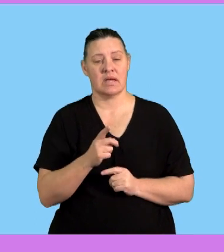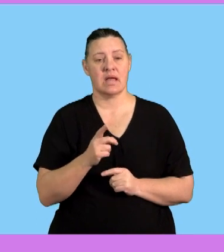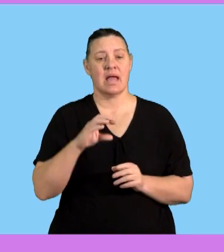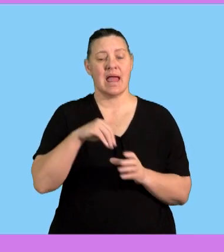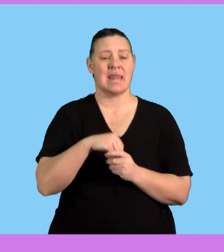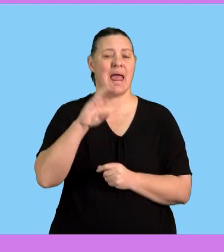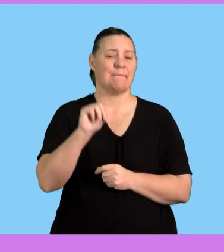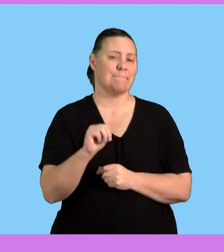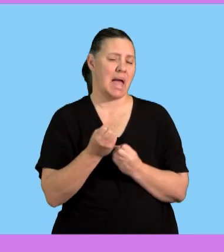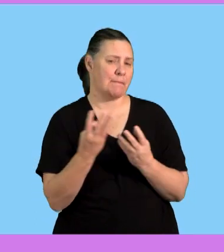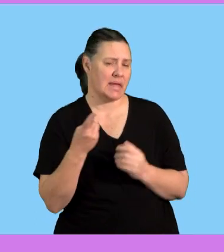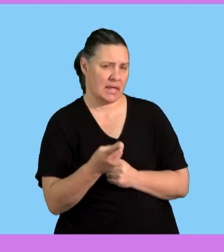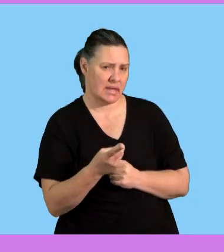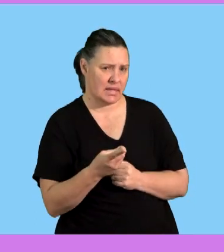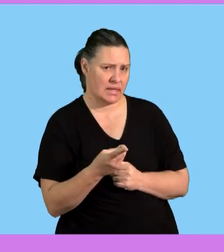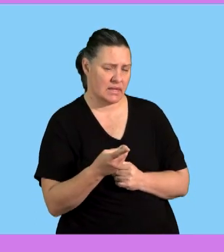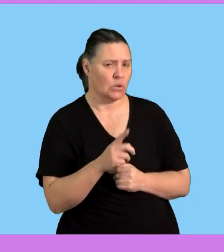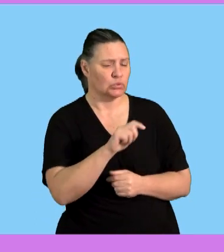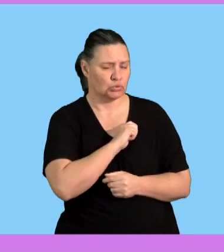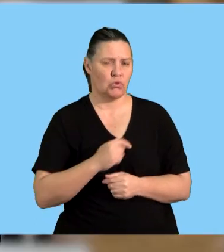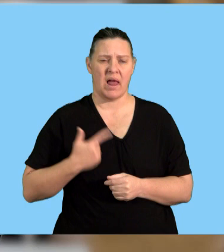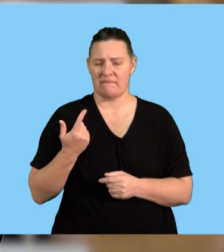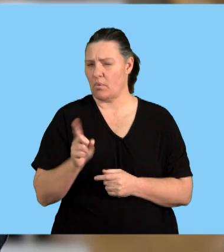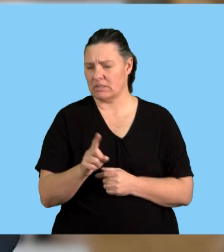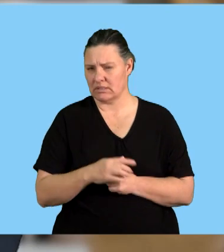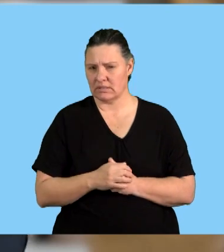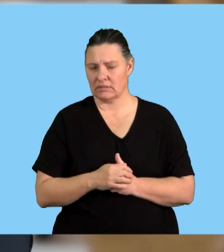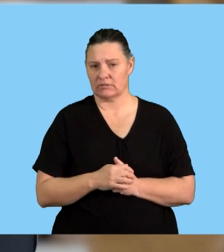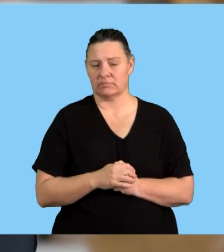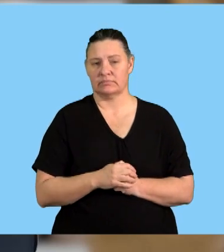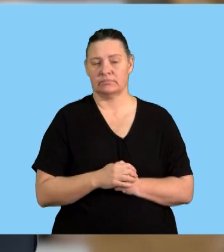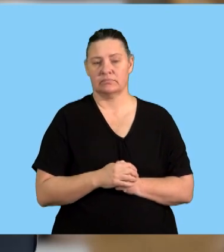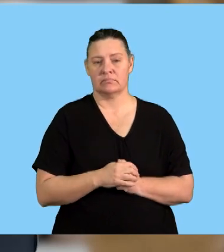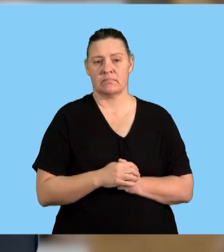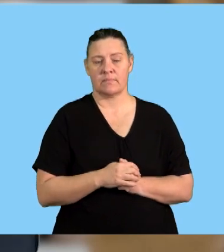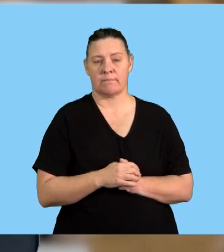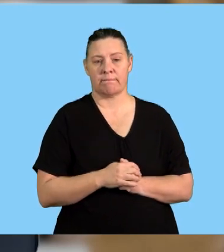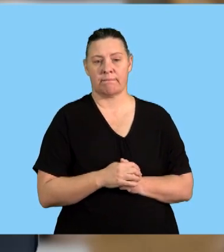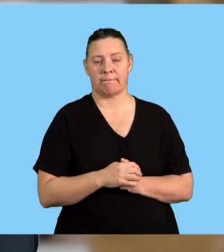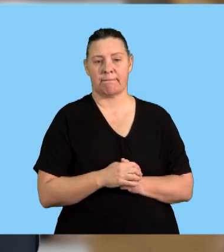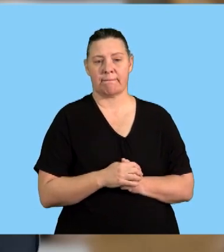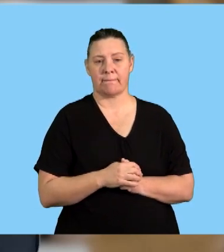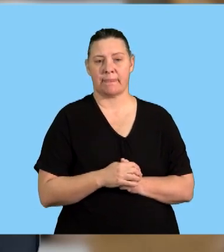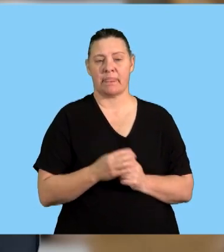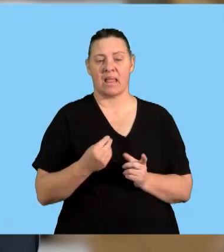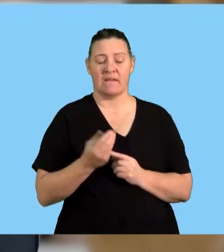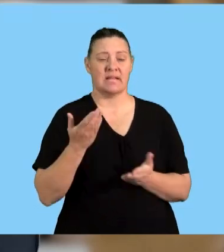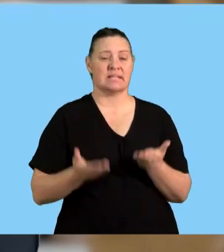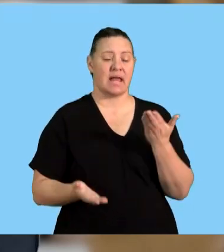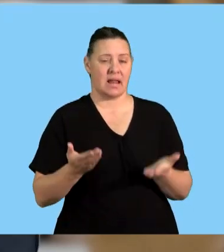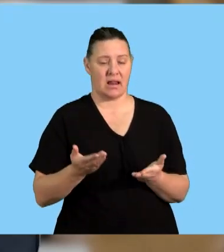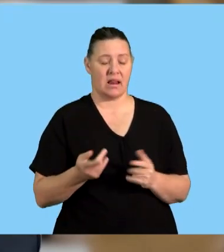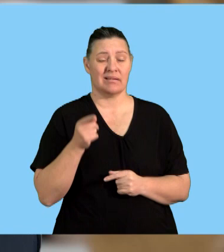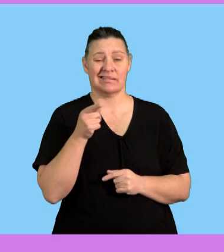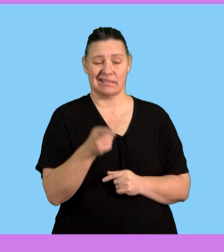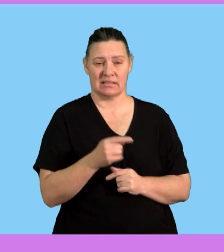so the height of it in real life, basically, that's what we need to determine, of the floor lamp if the scale of the